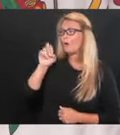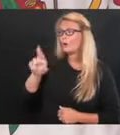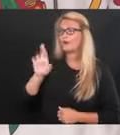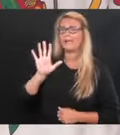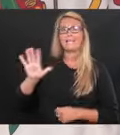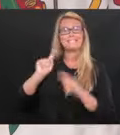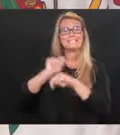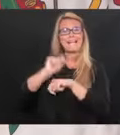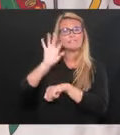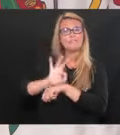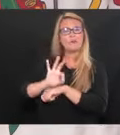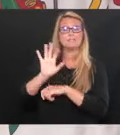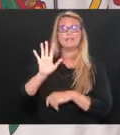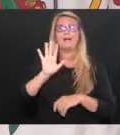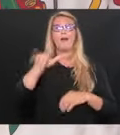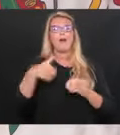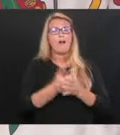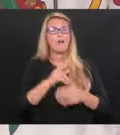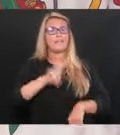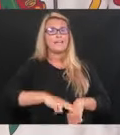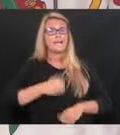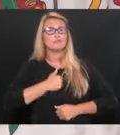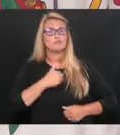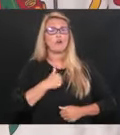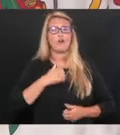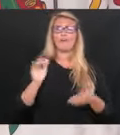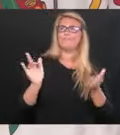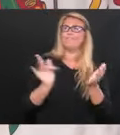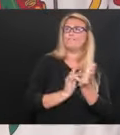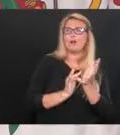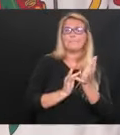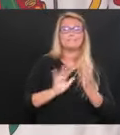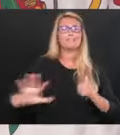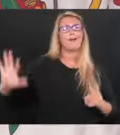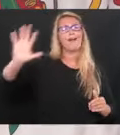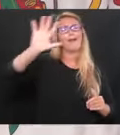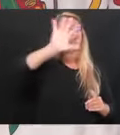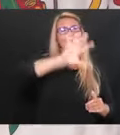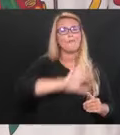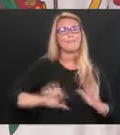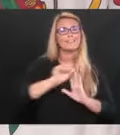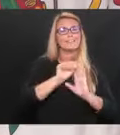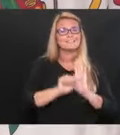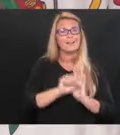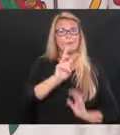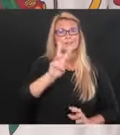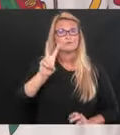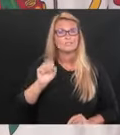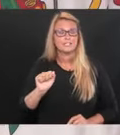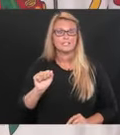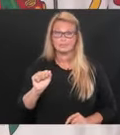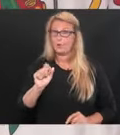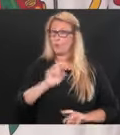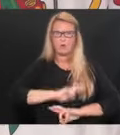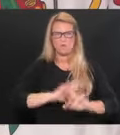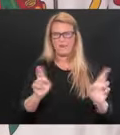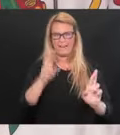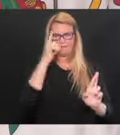force, all the guard, all the pharmacies across this state. I'm telling you, we're on this,